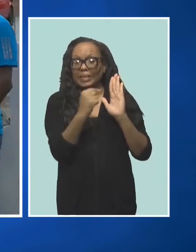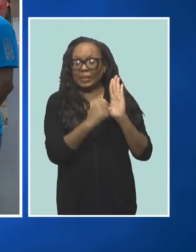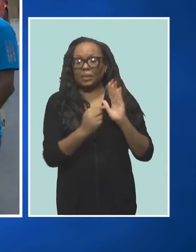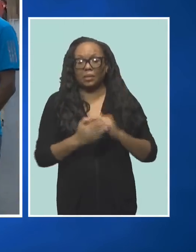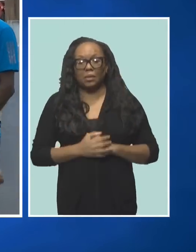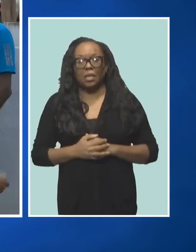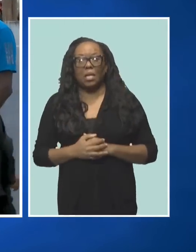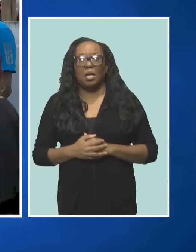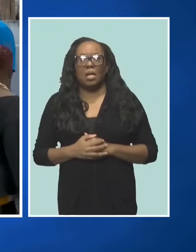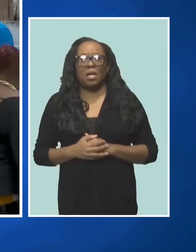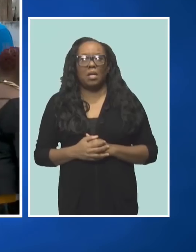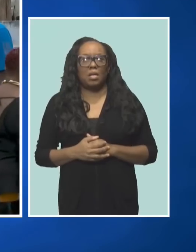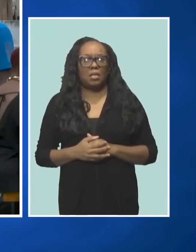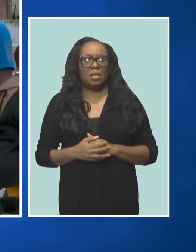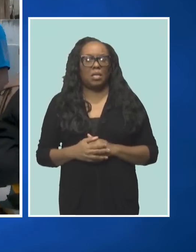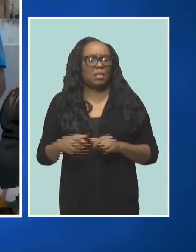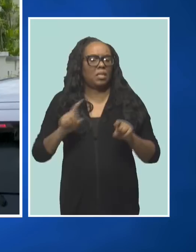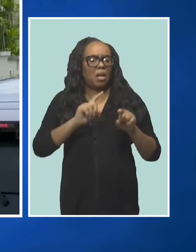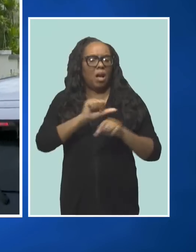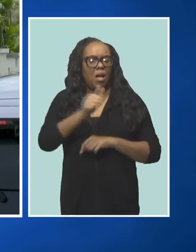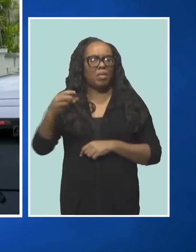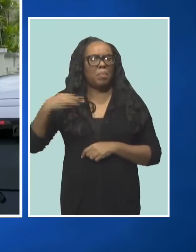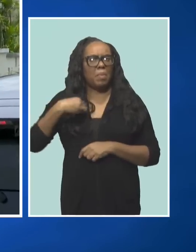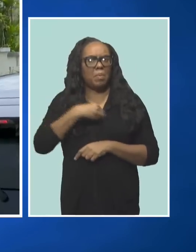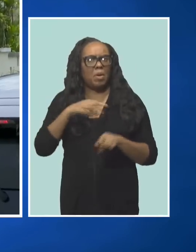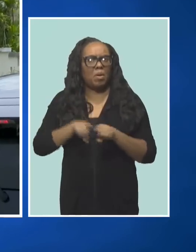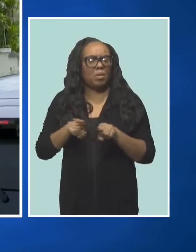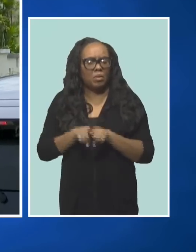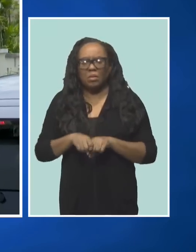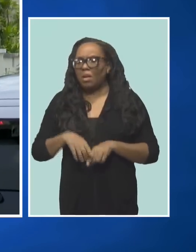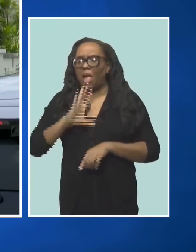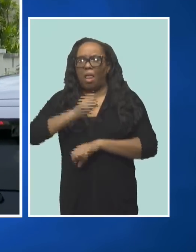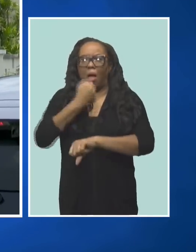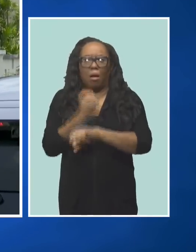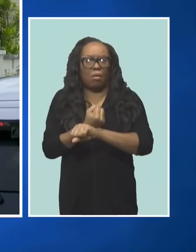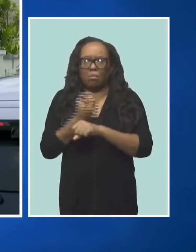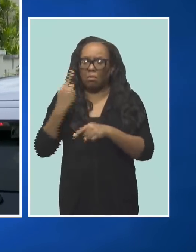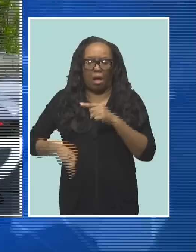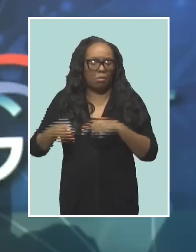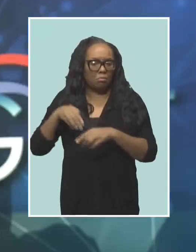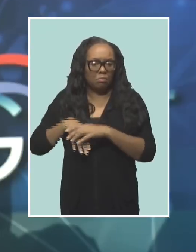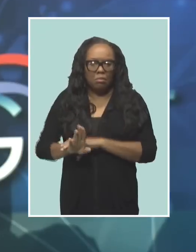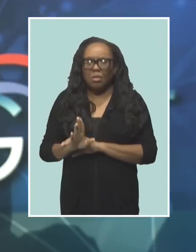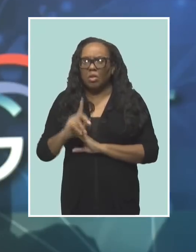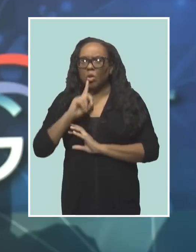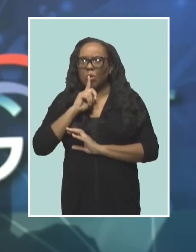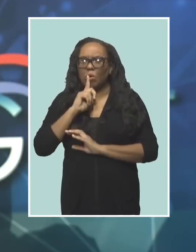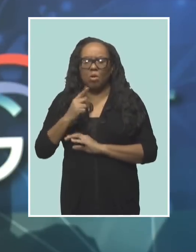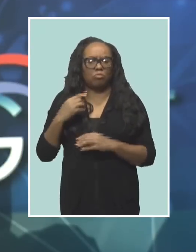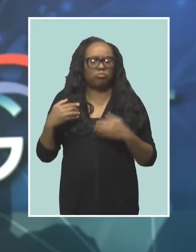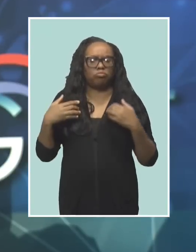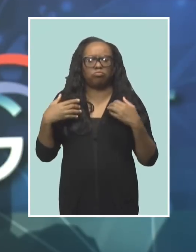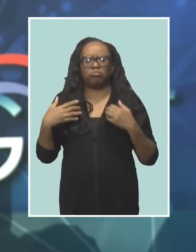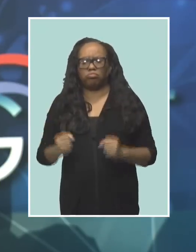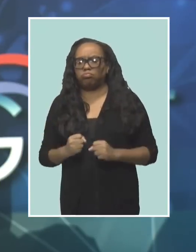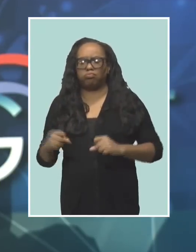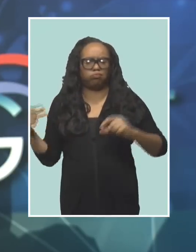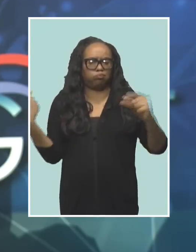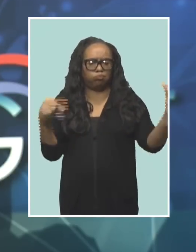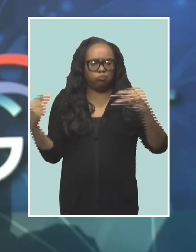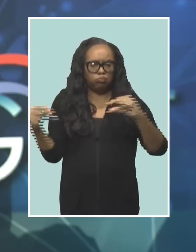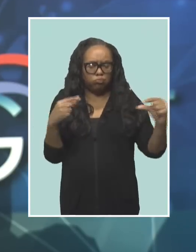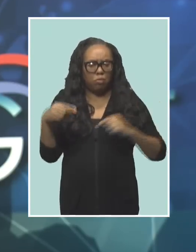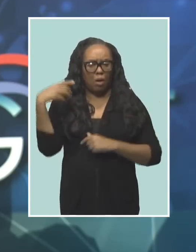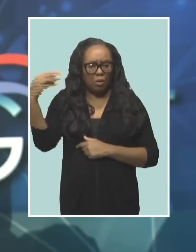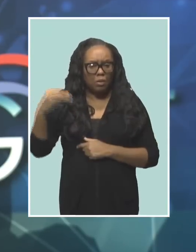to the disgruntled members voicing concerns about being locked out and exchanging strong words with other supporters. Dr.